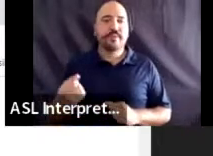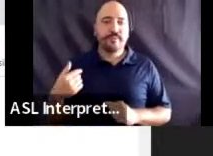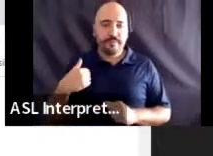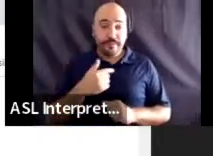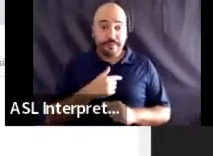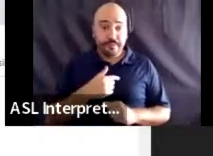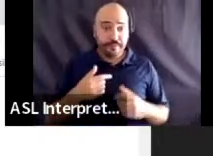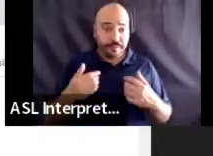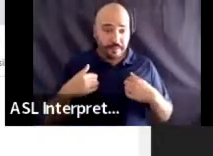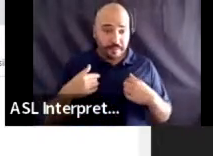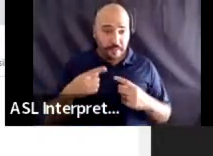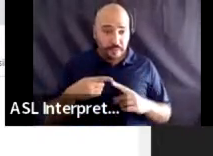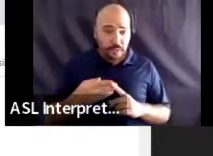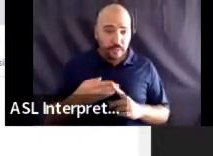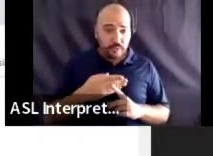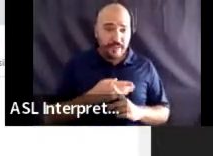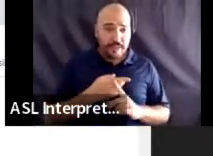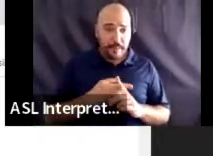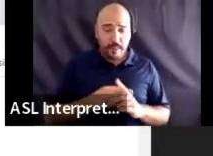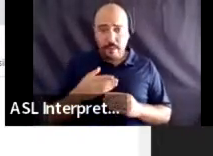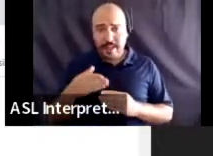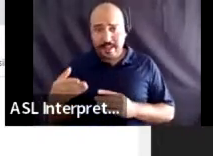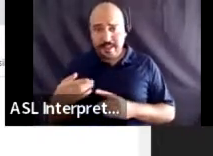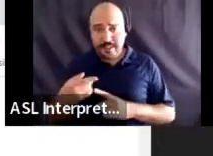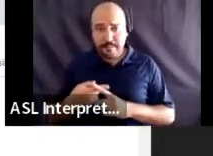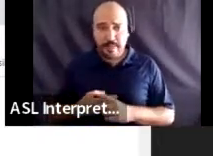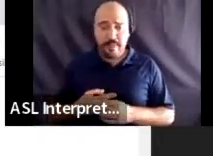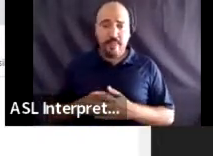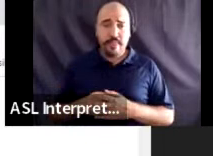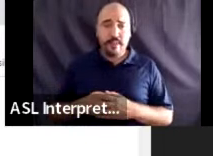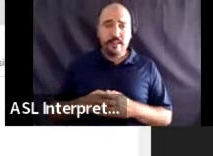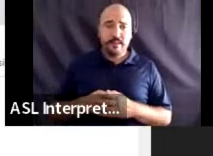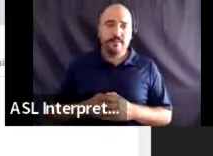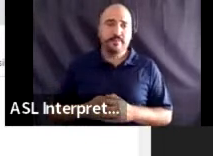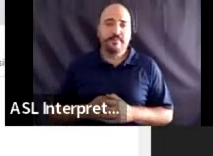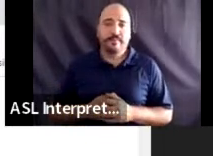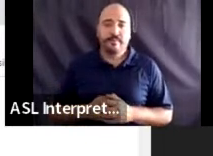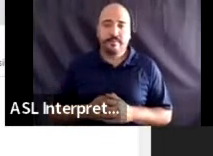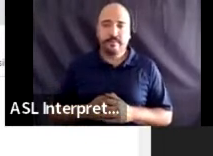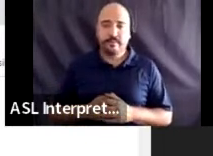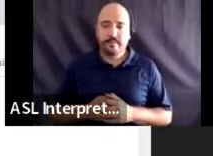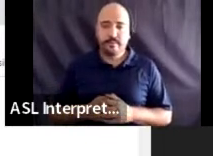we want to go to a previous month or next month, right? Next month button to date time edit